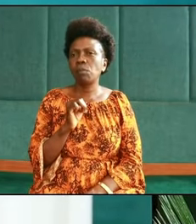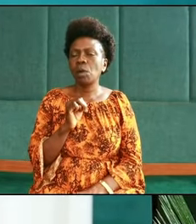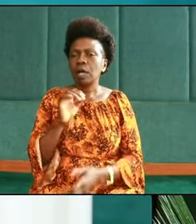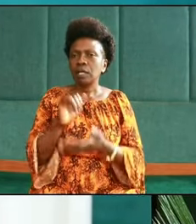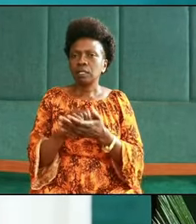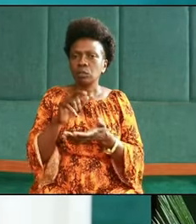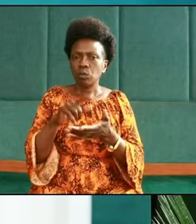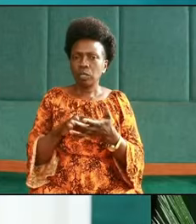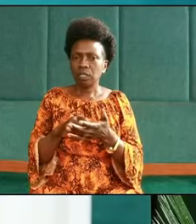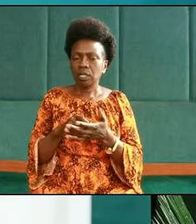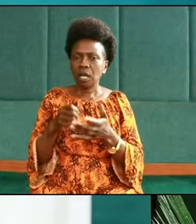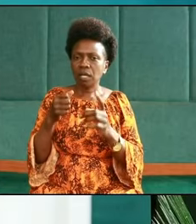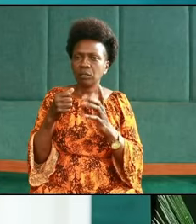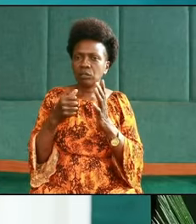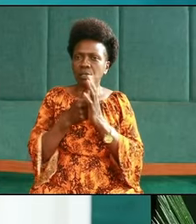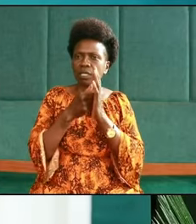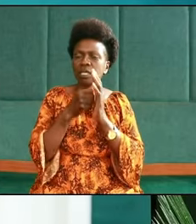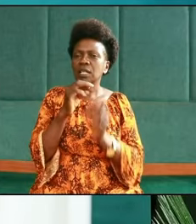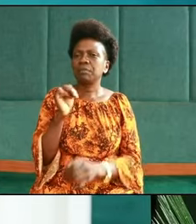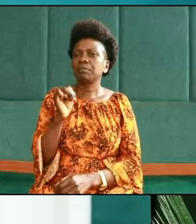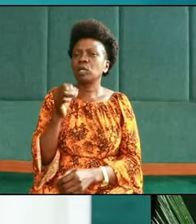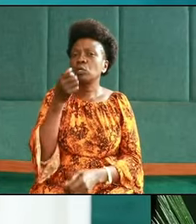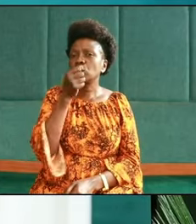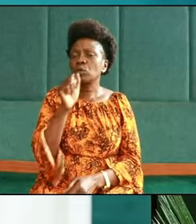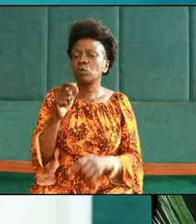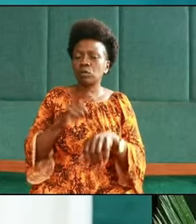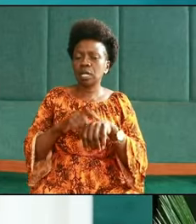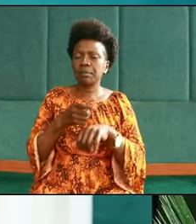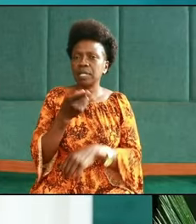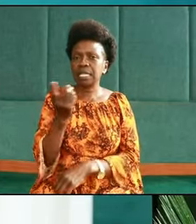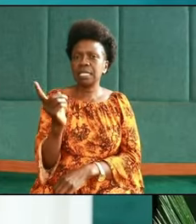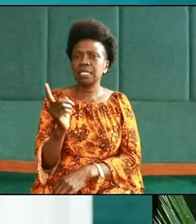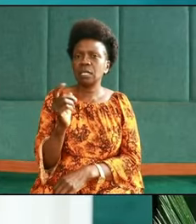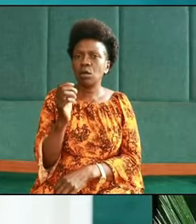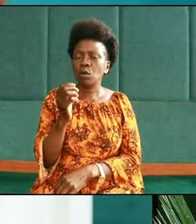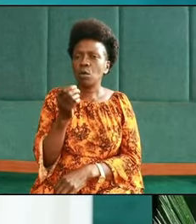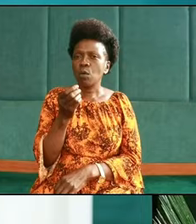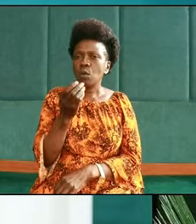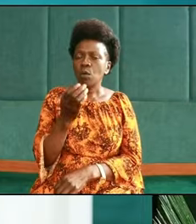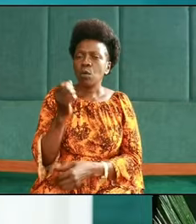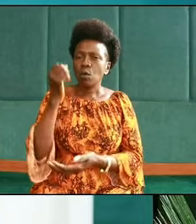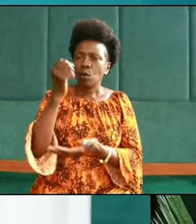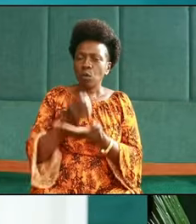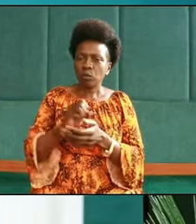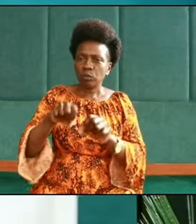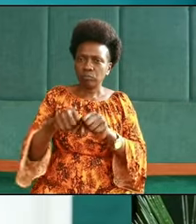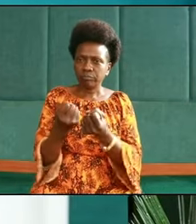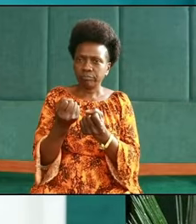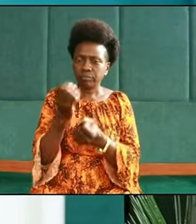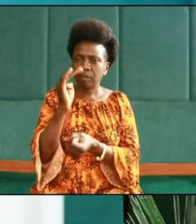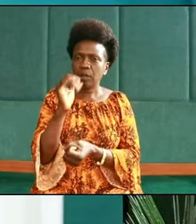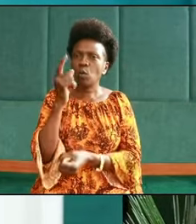That is what attracted them. And so when this oil was broken,